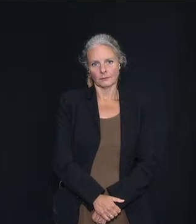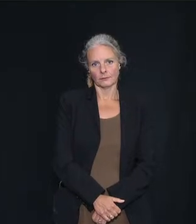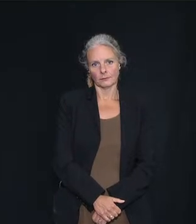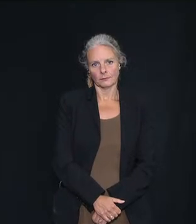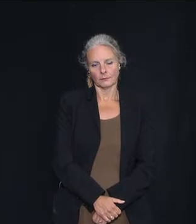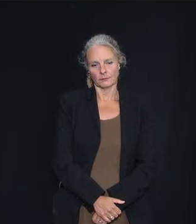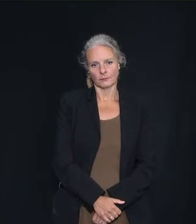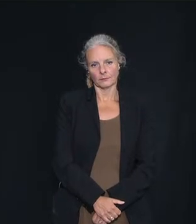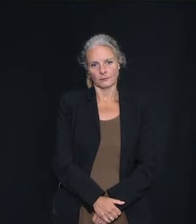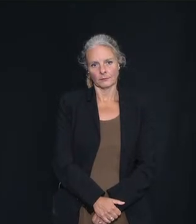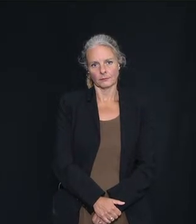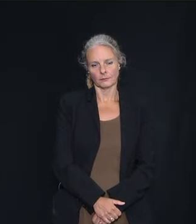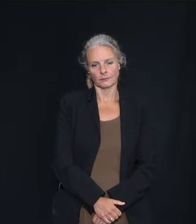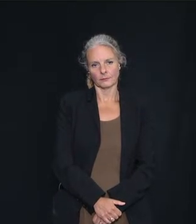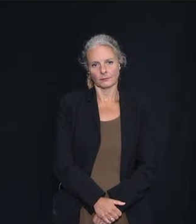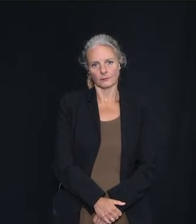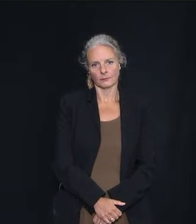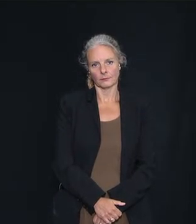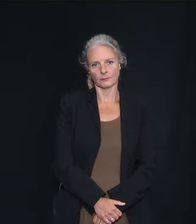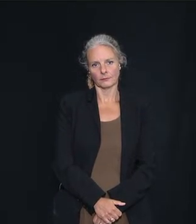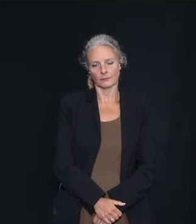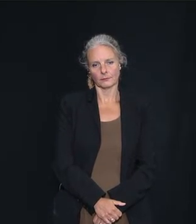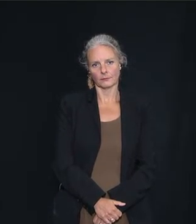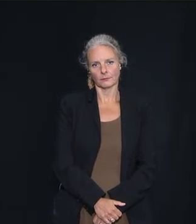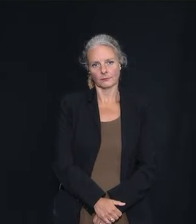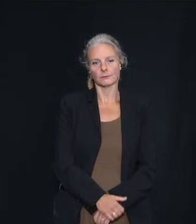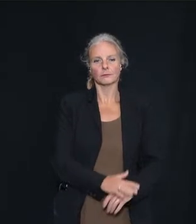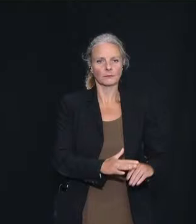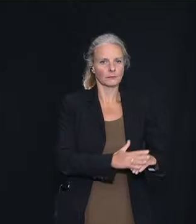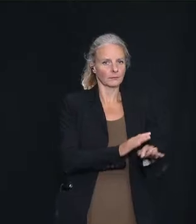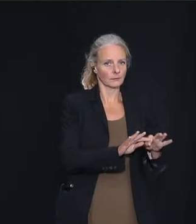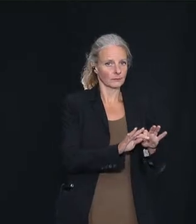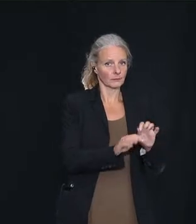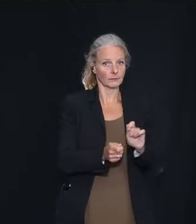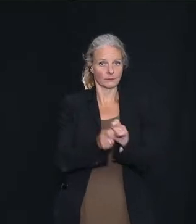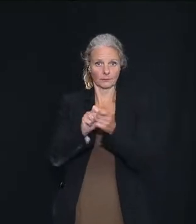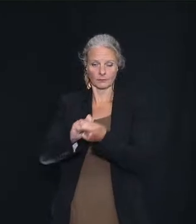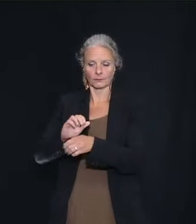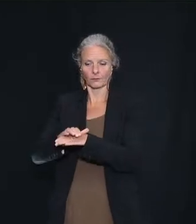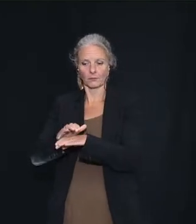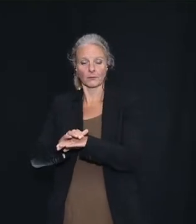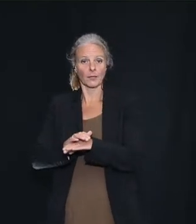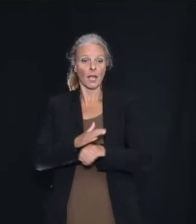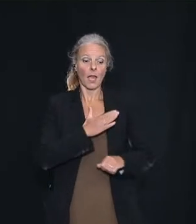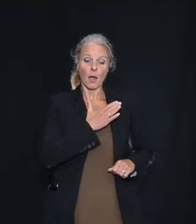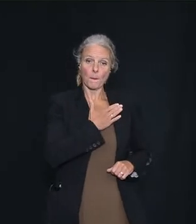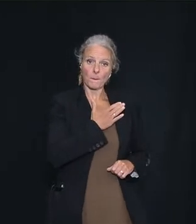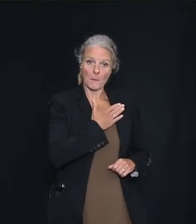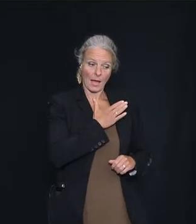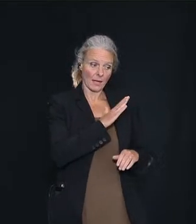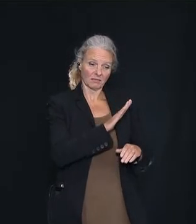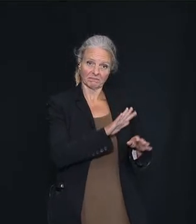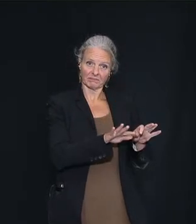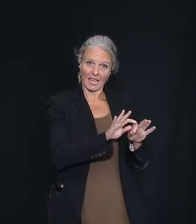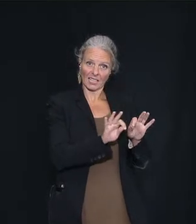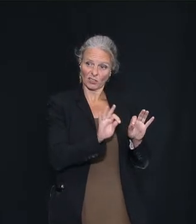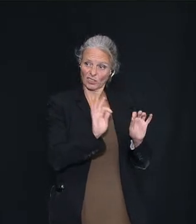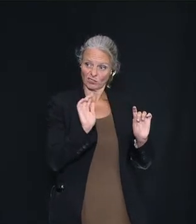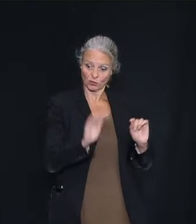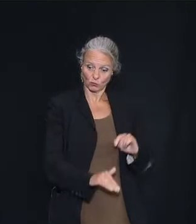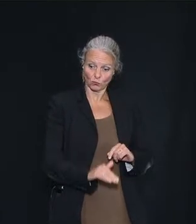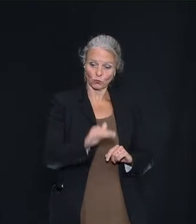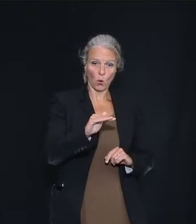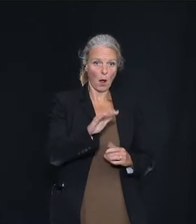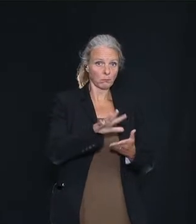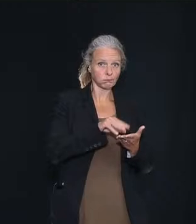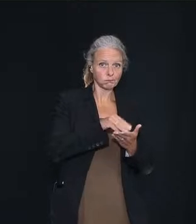j'ai. I didn't relearn my language until recently. I don't know it all. But